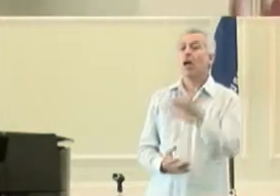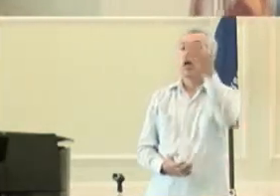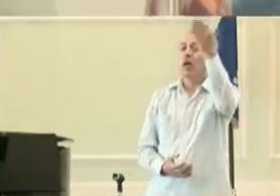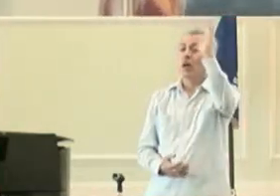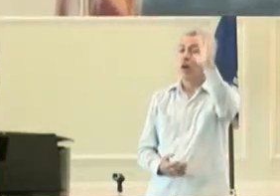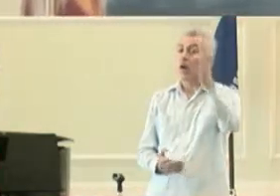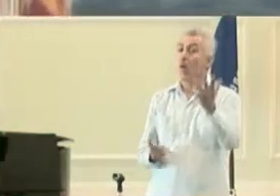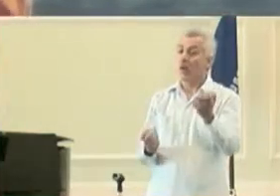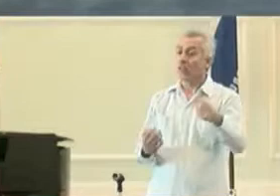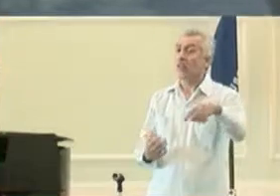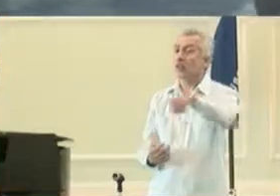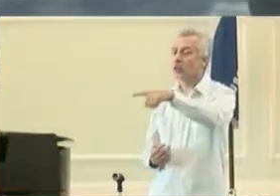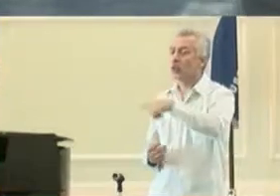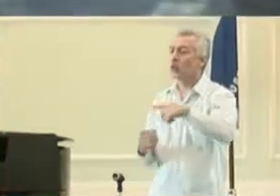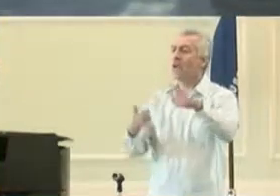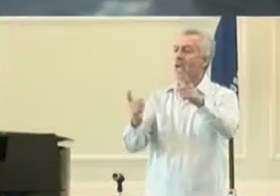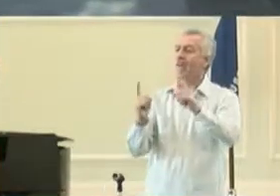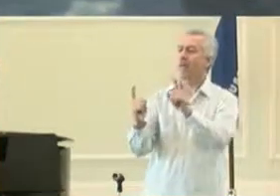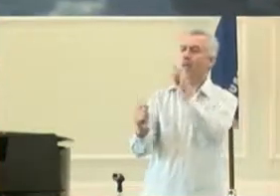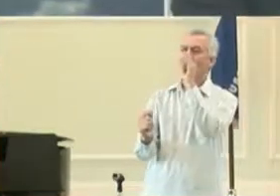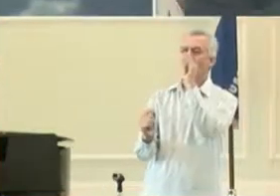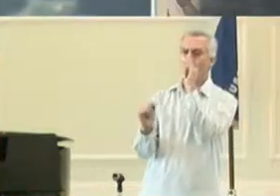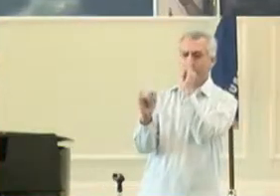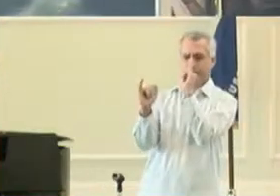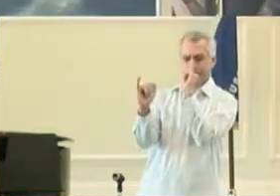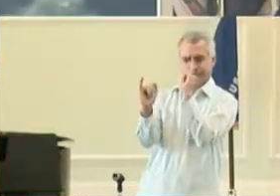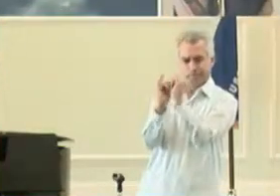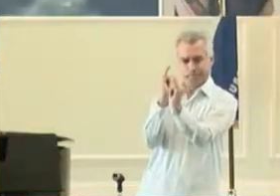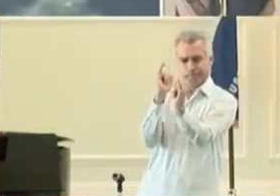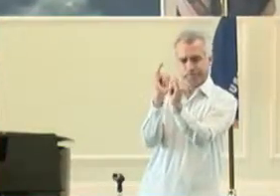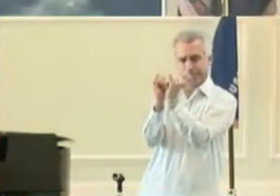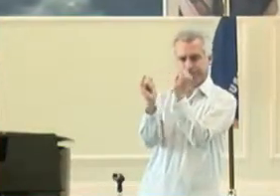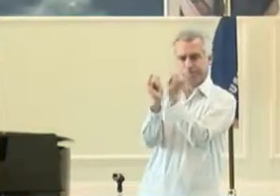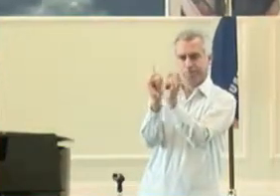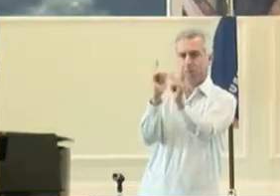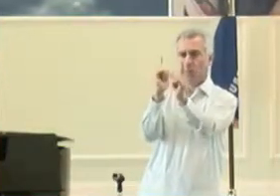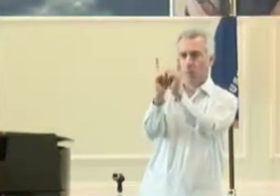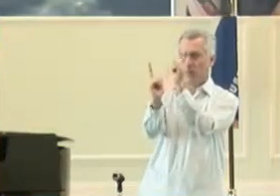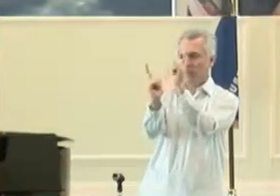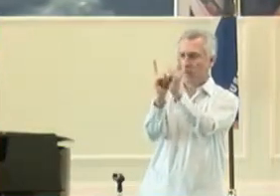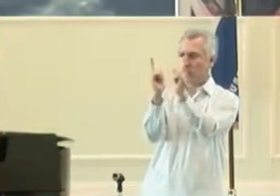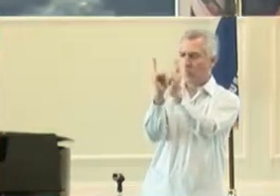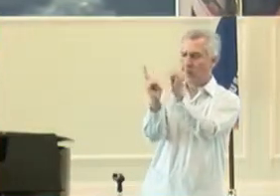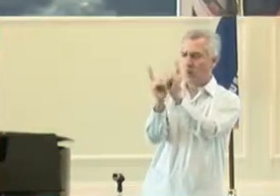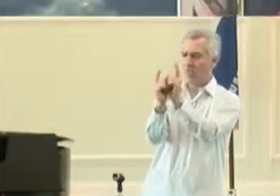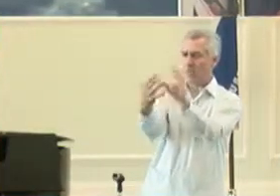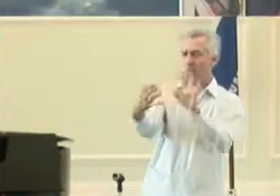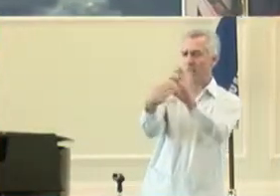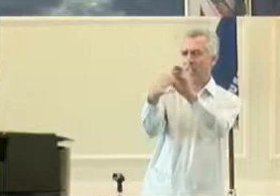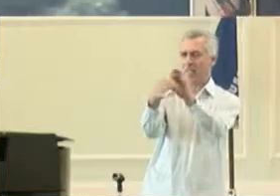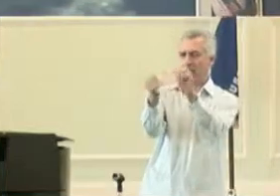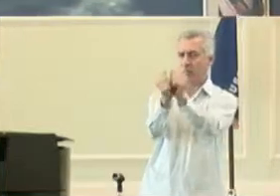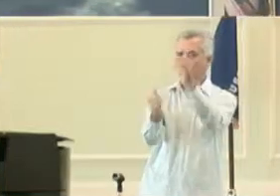to have a one-on-one close relationship with him. And so